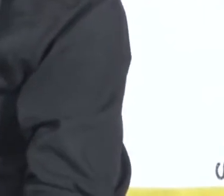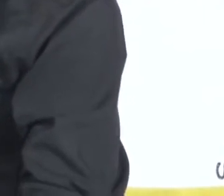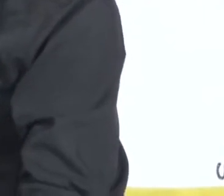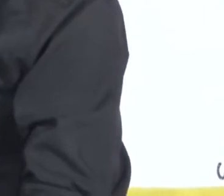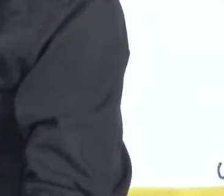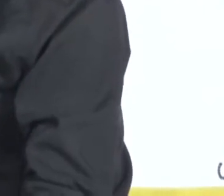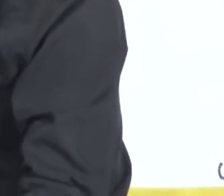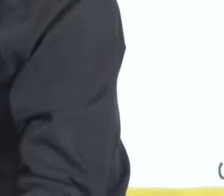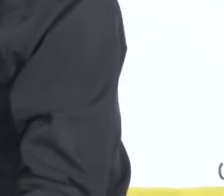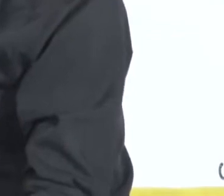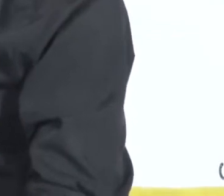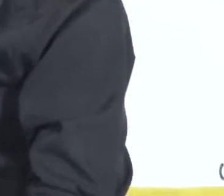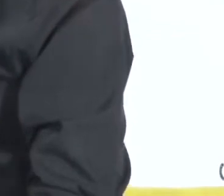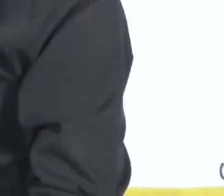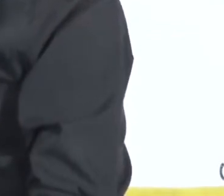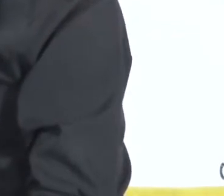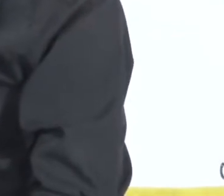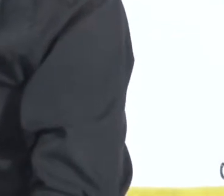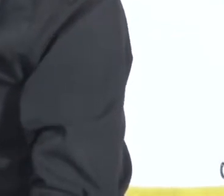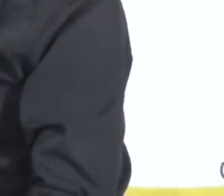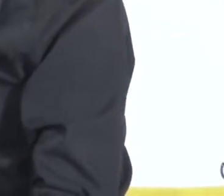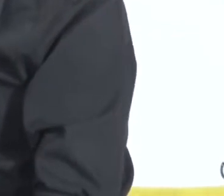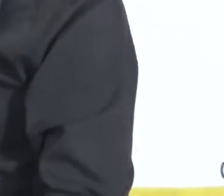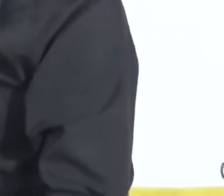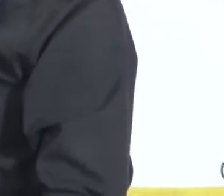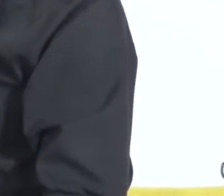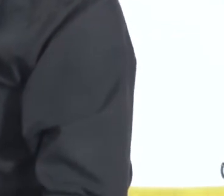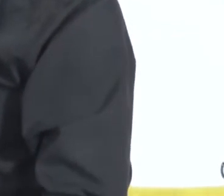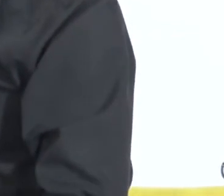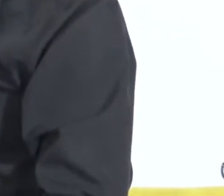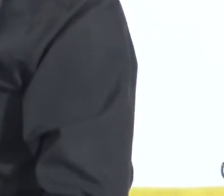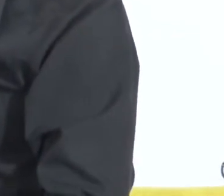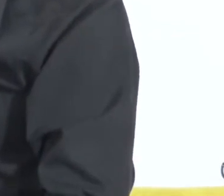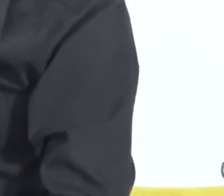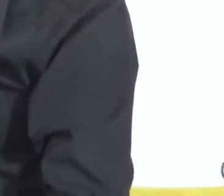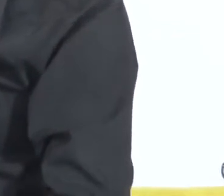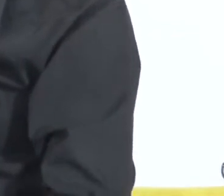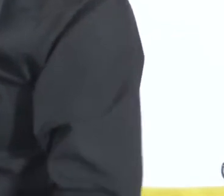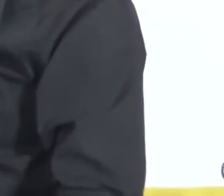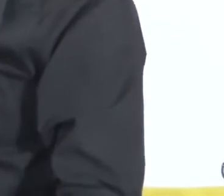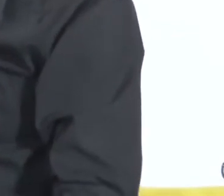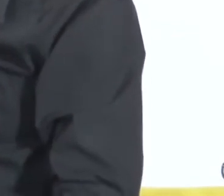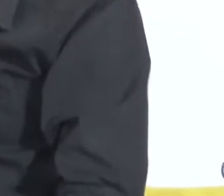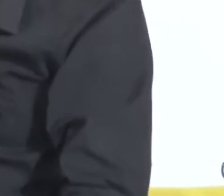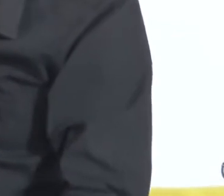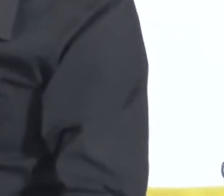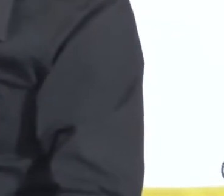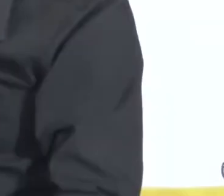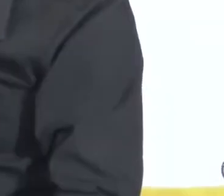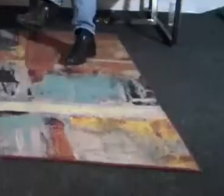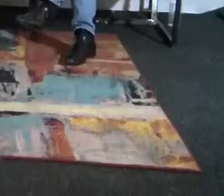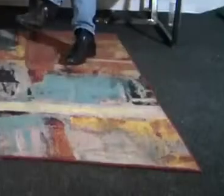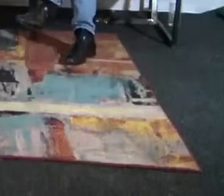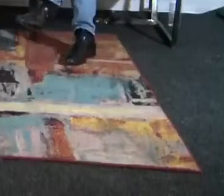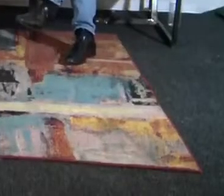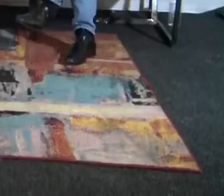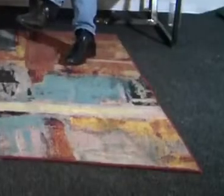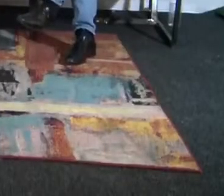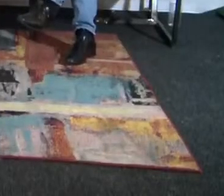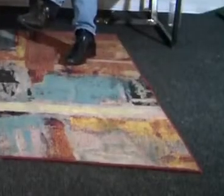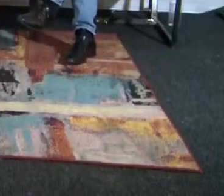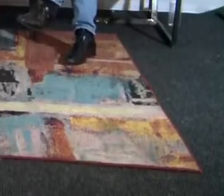on level one. For your business, all the best and all the best in everything that you do. Thank you very much for